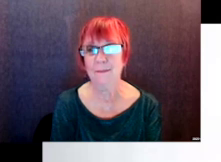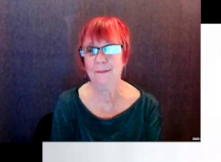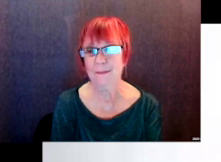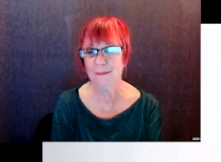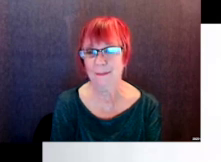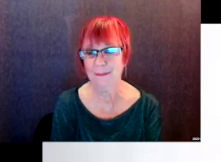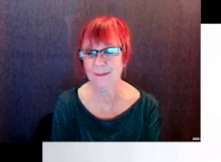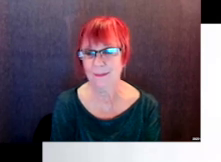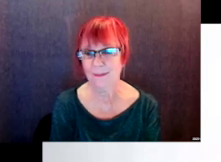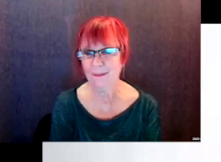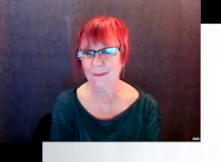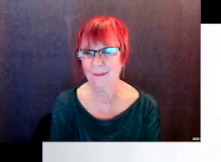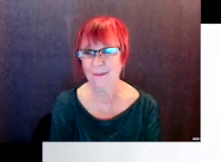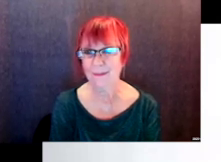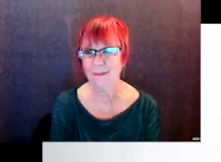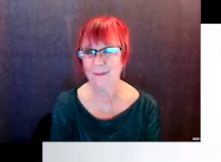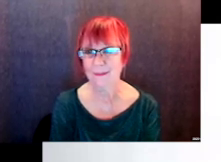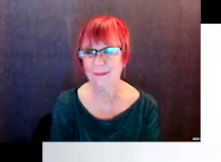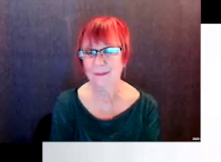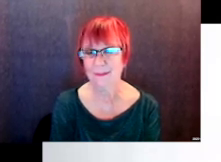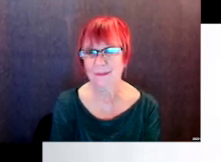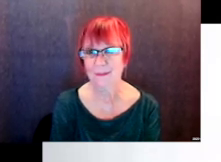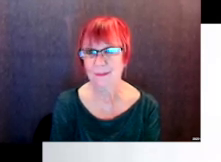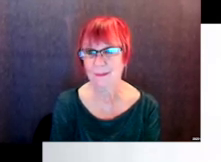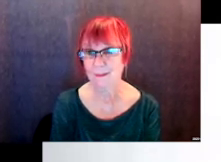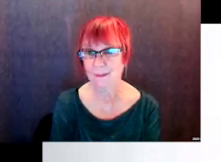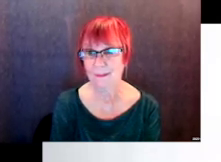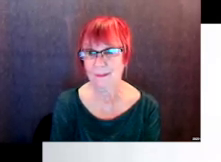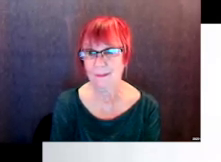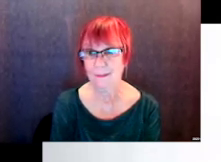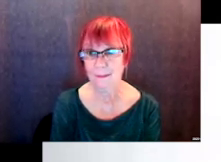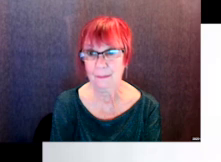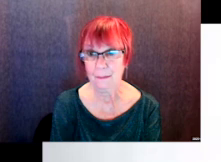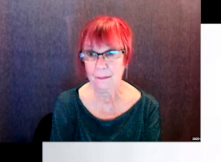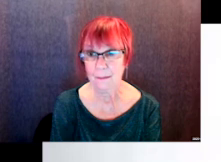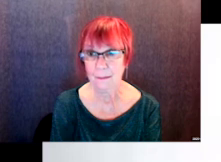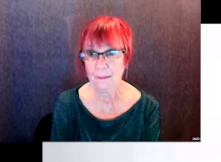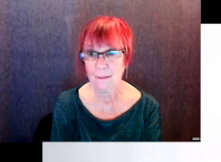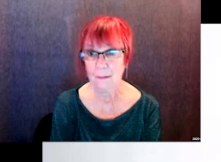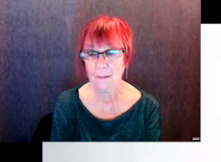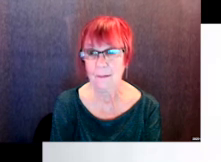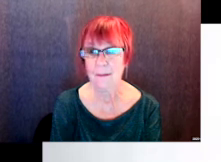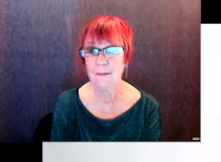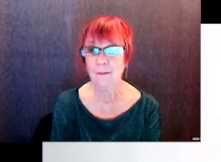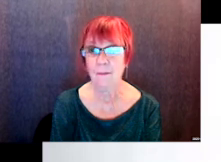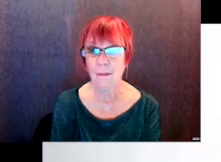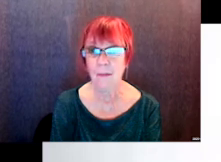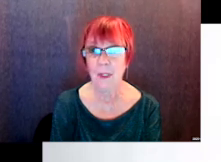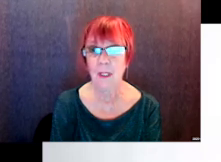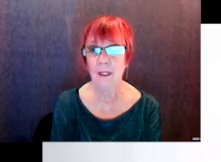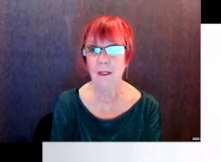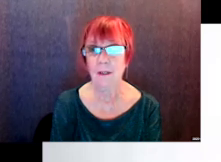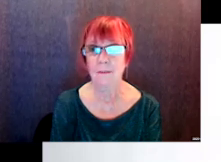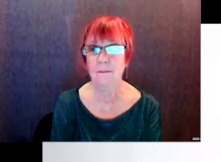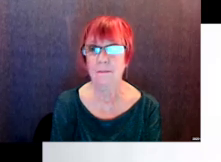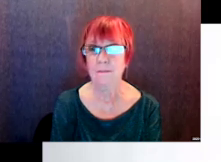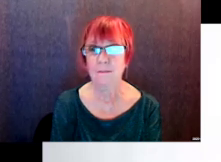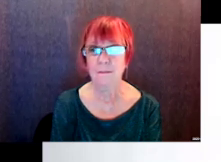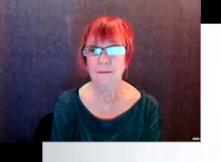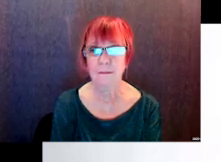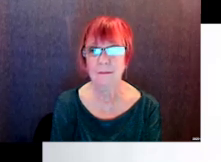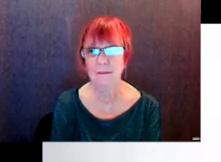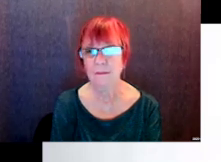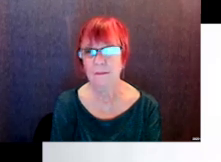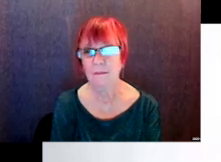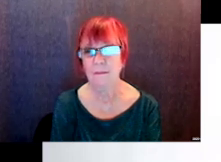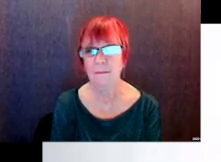If something may or may not be working for you and your community regarding air quality or community transportation needs, we are